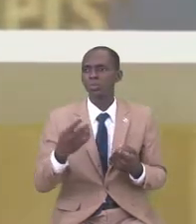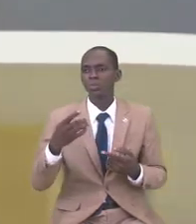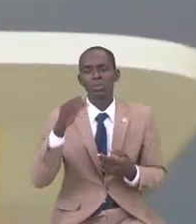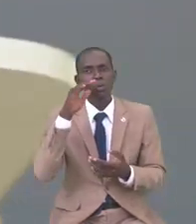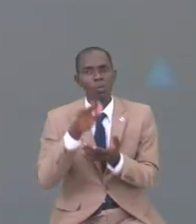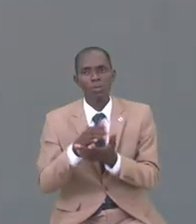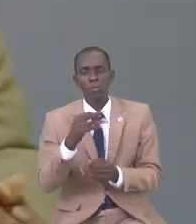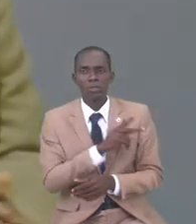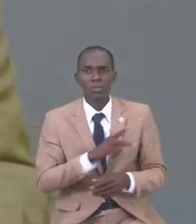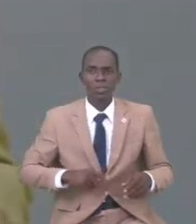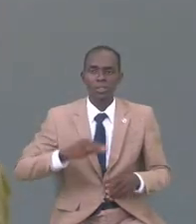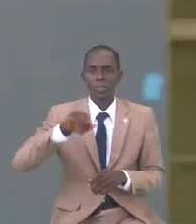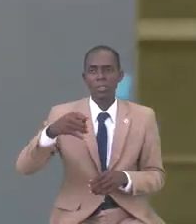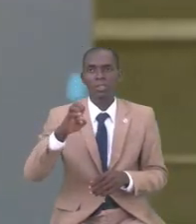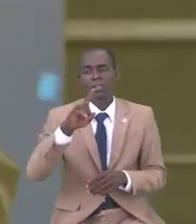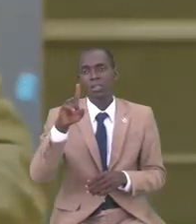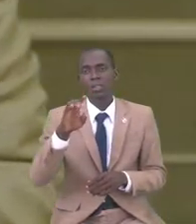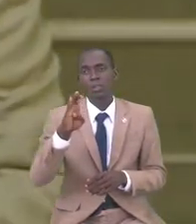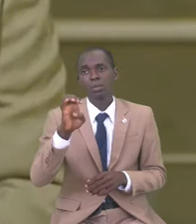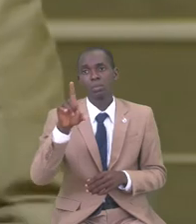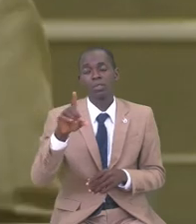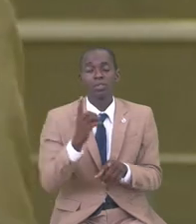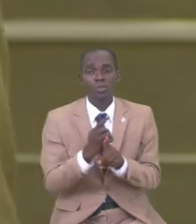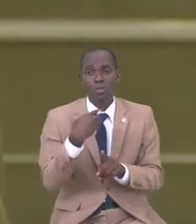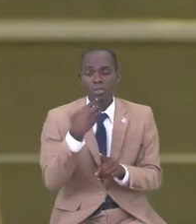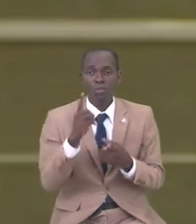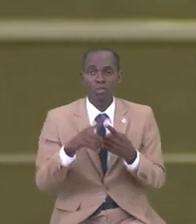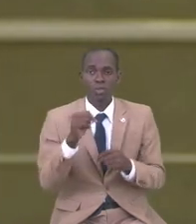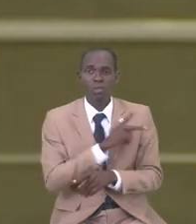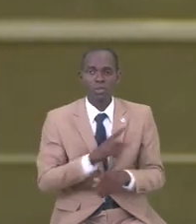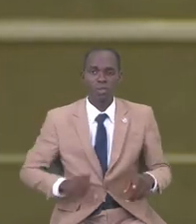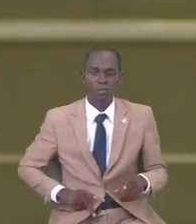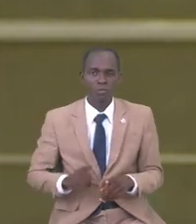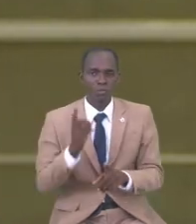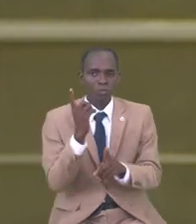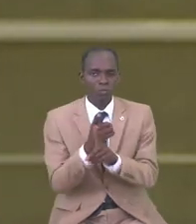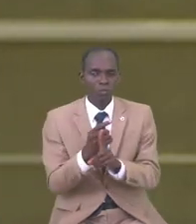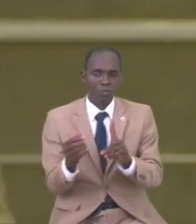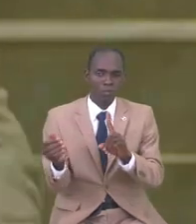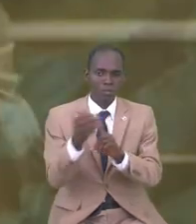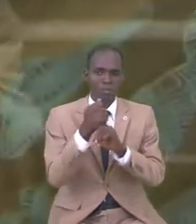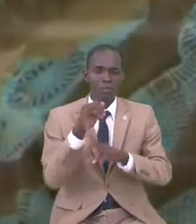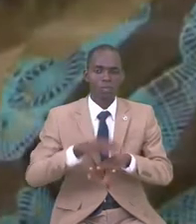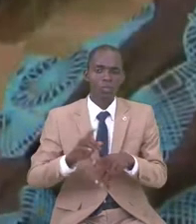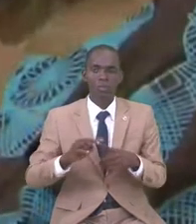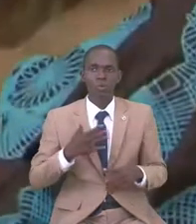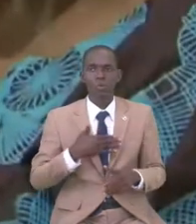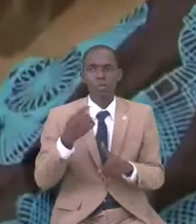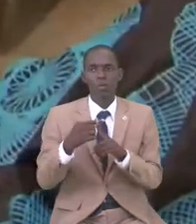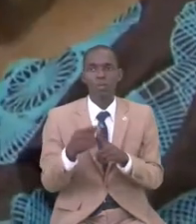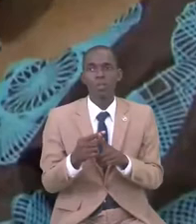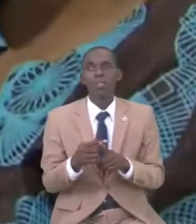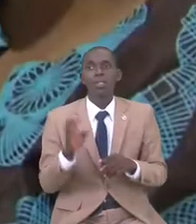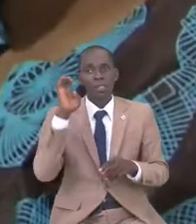said, "Mark my word." He had the key in his hand. You'll have the key in